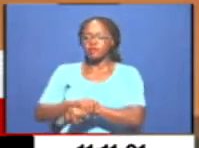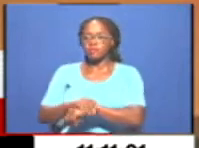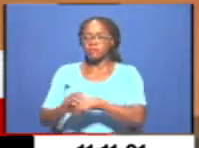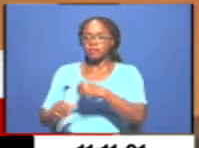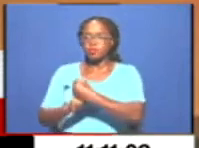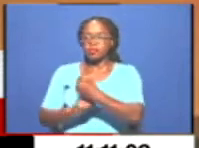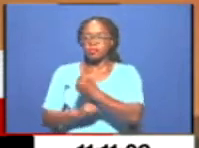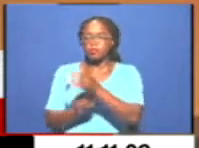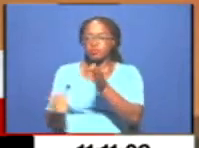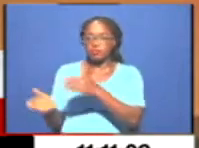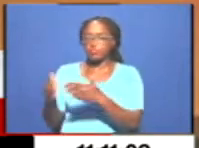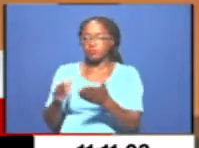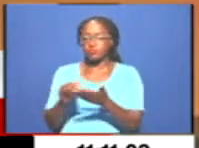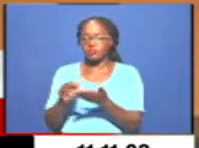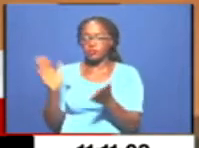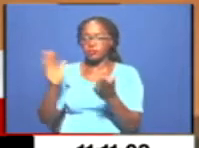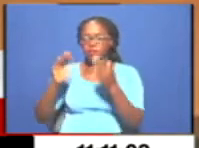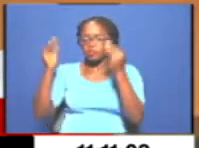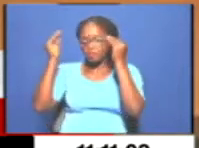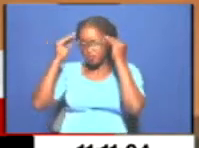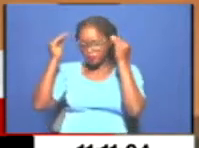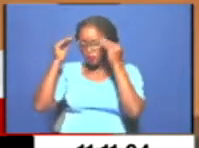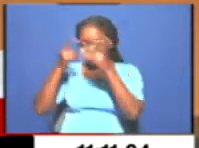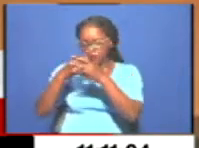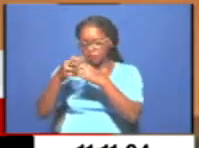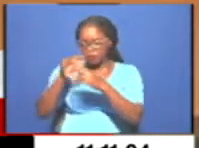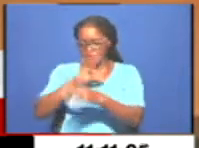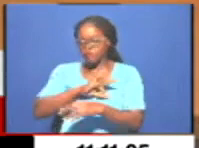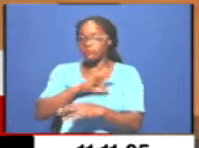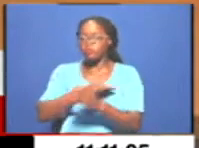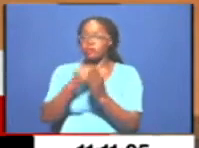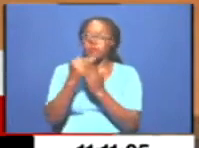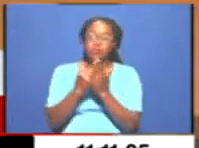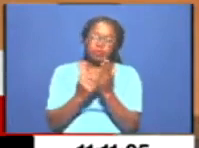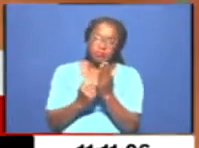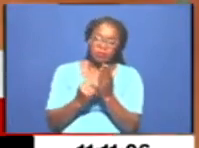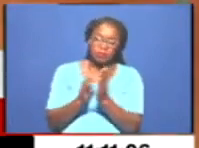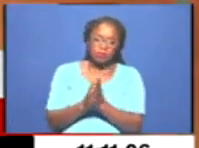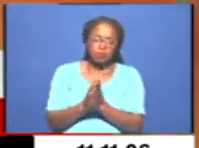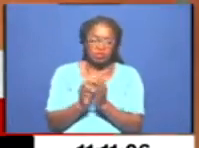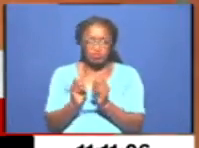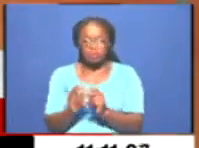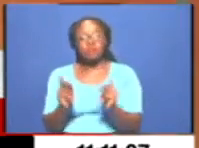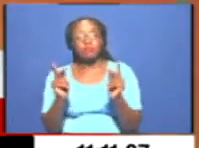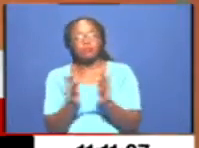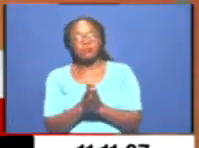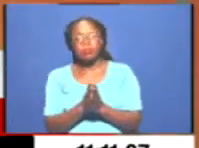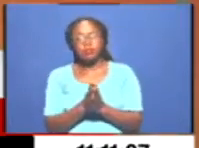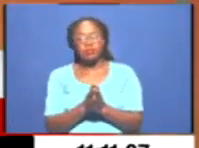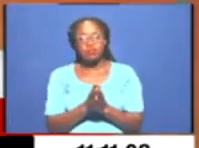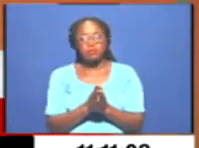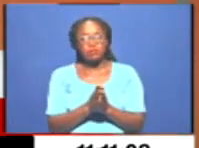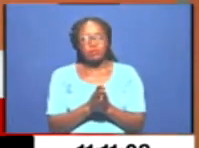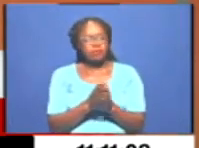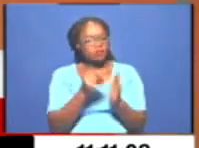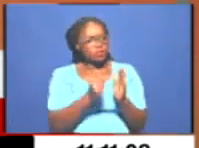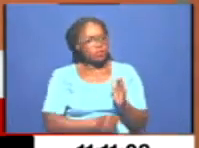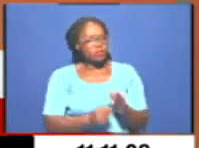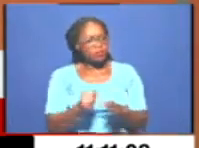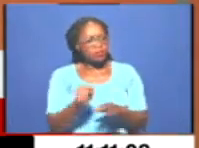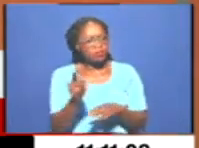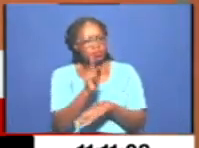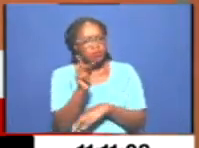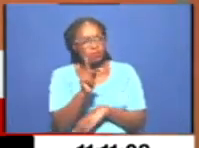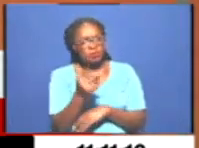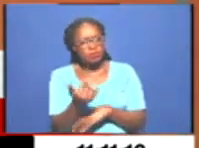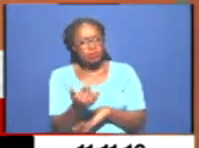for further studies, mm-hmm. then they'll be able to benefit from those programs. Ah, and we wish him well. He's in South Korea at the moment. Correct, yeah.